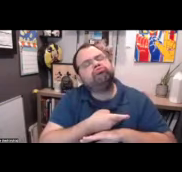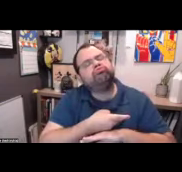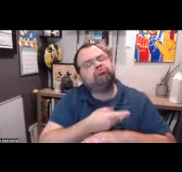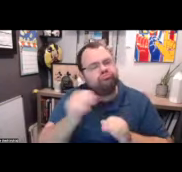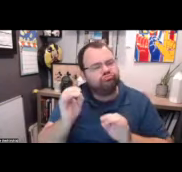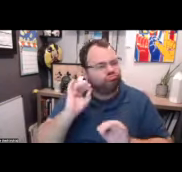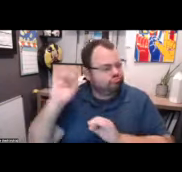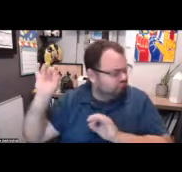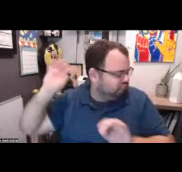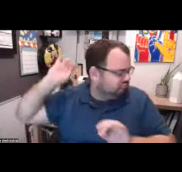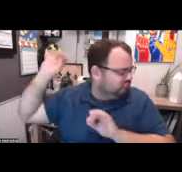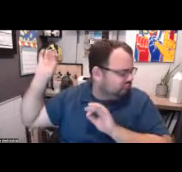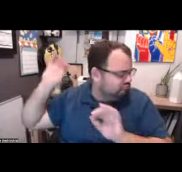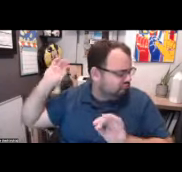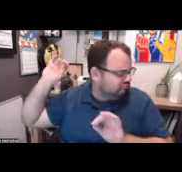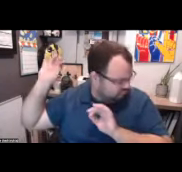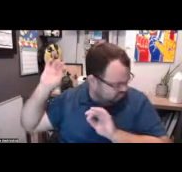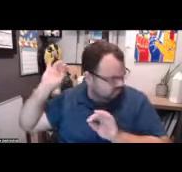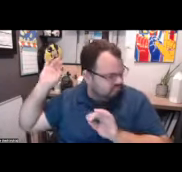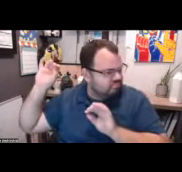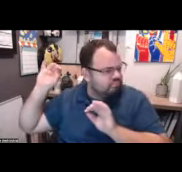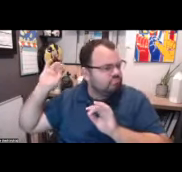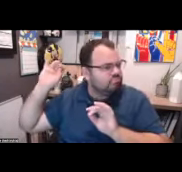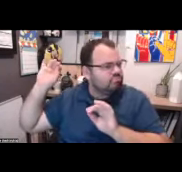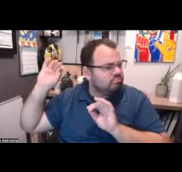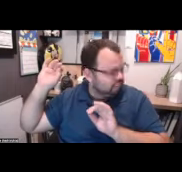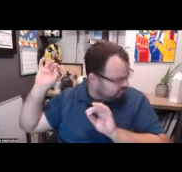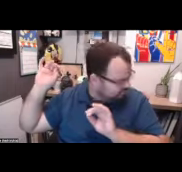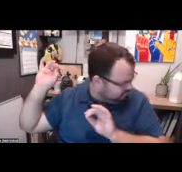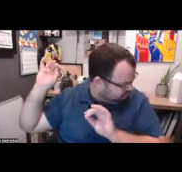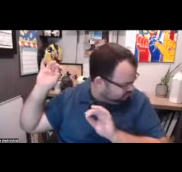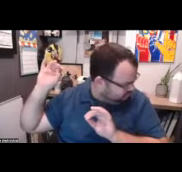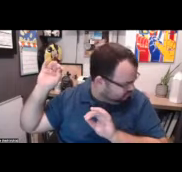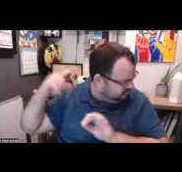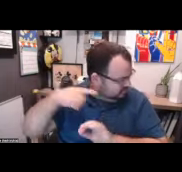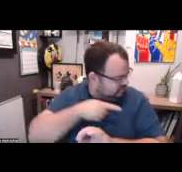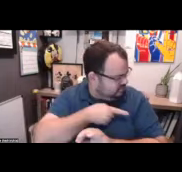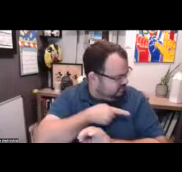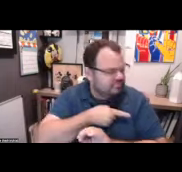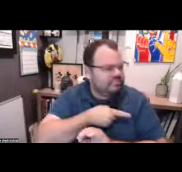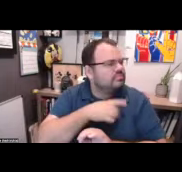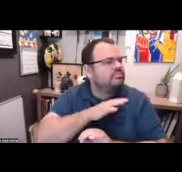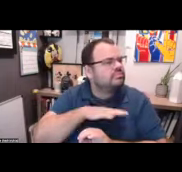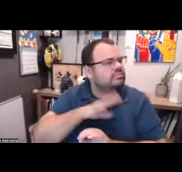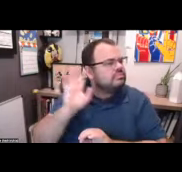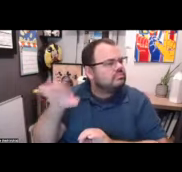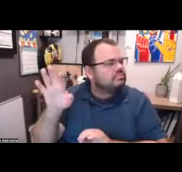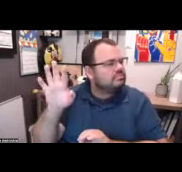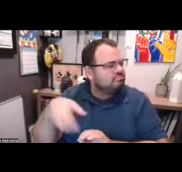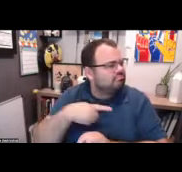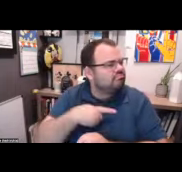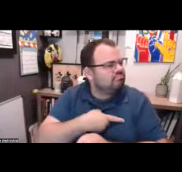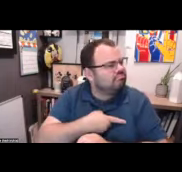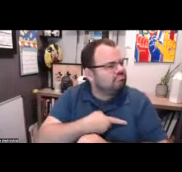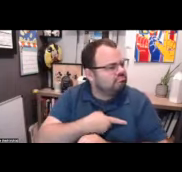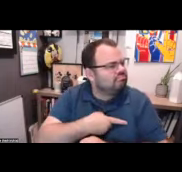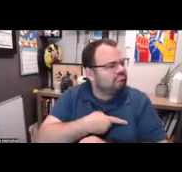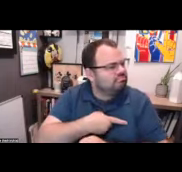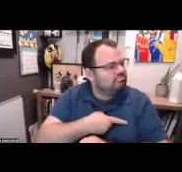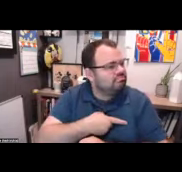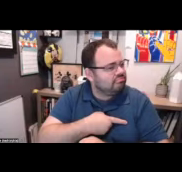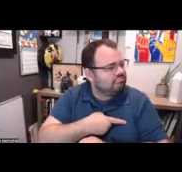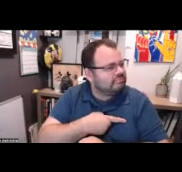right? They would cry, but I would just sit there smelling everything from the kitchen.